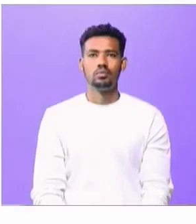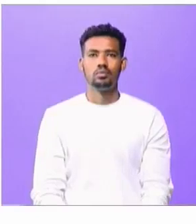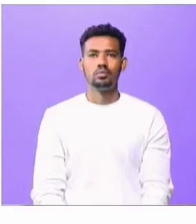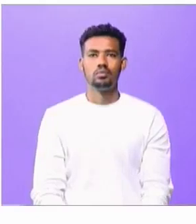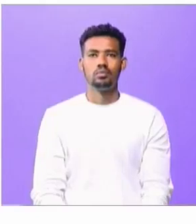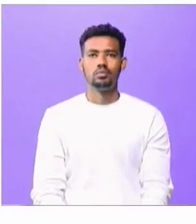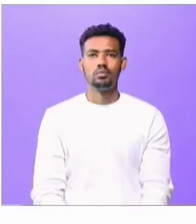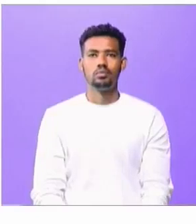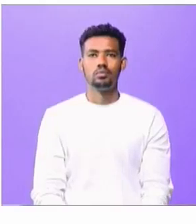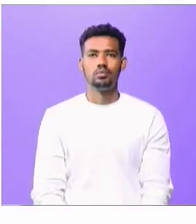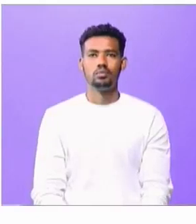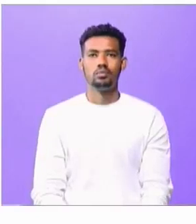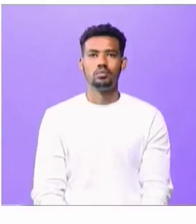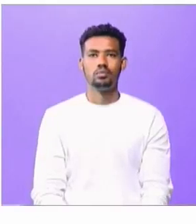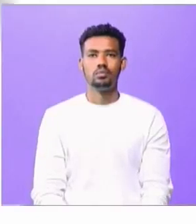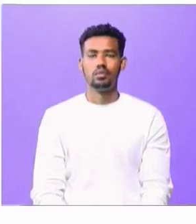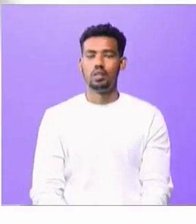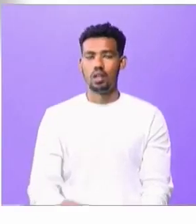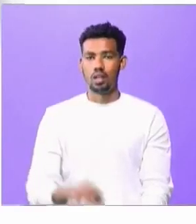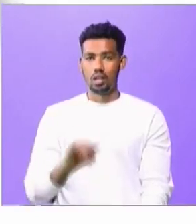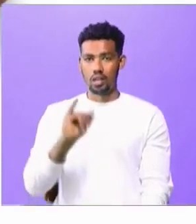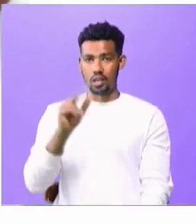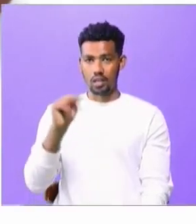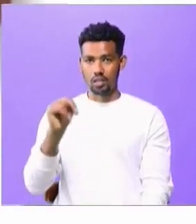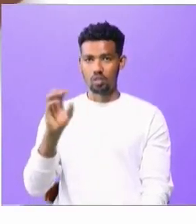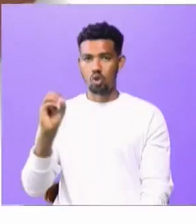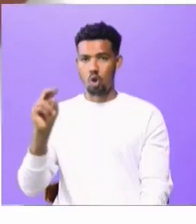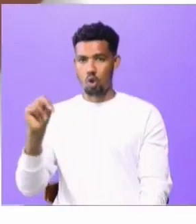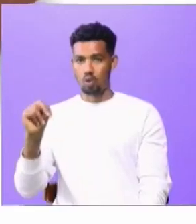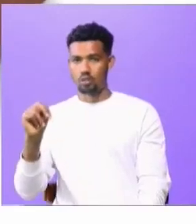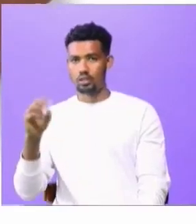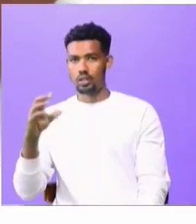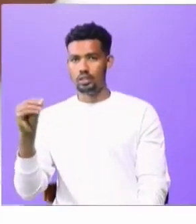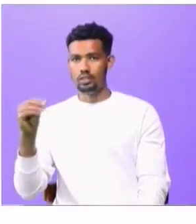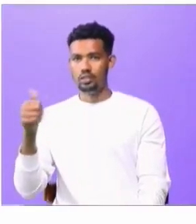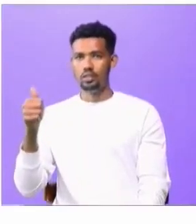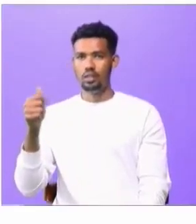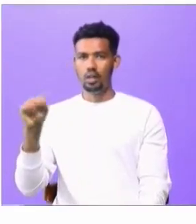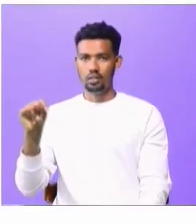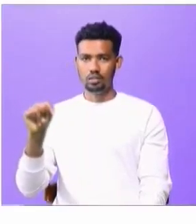in, on, and at.